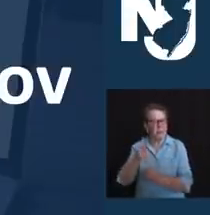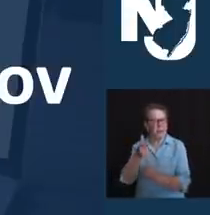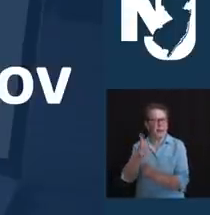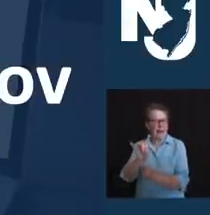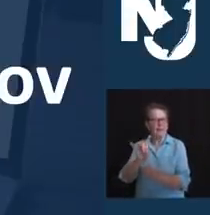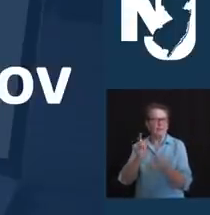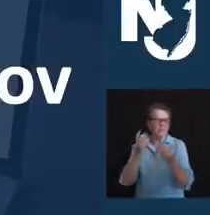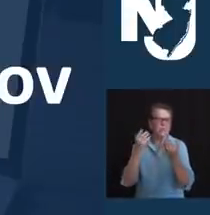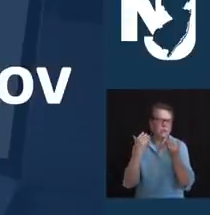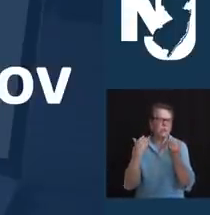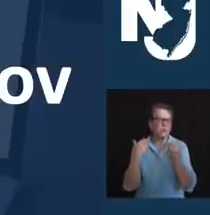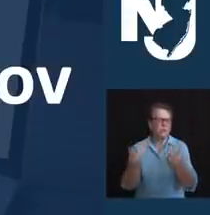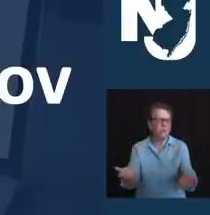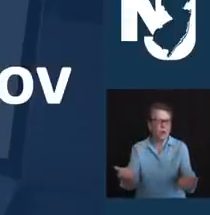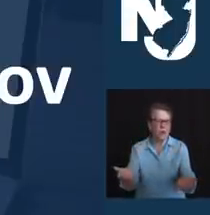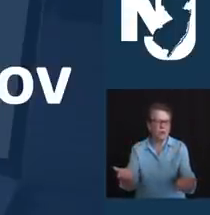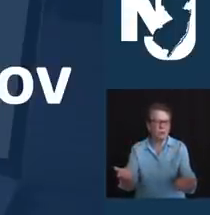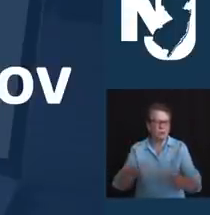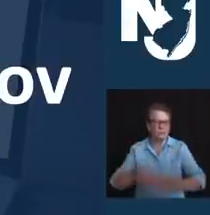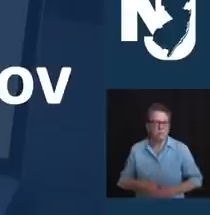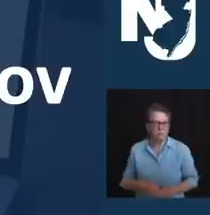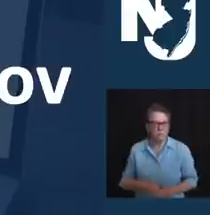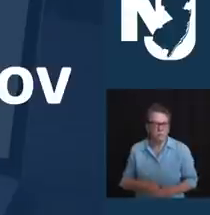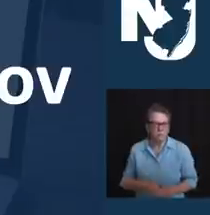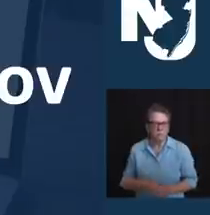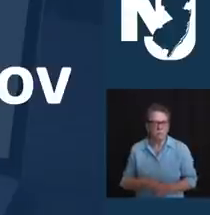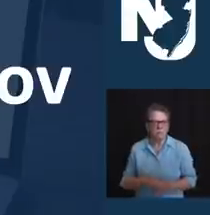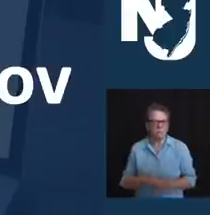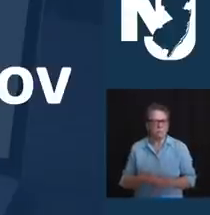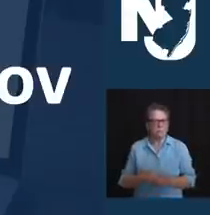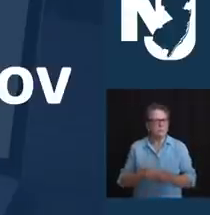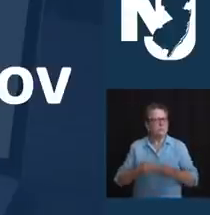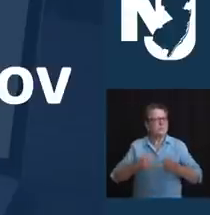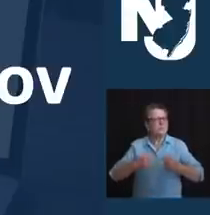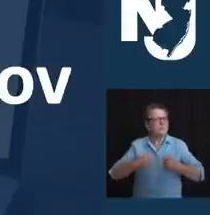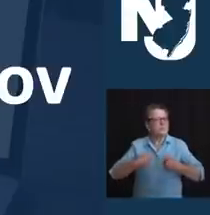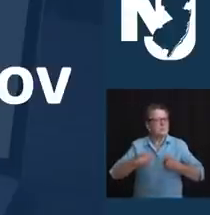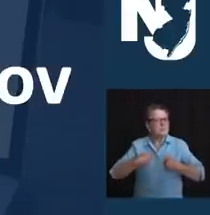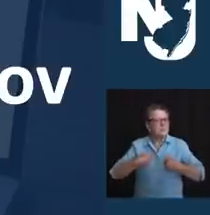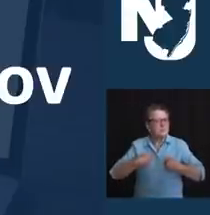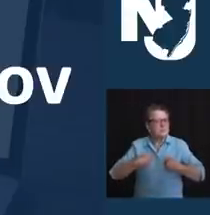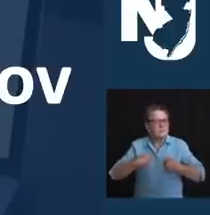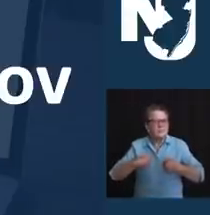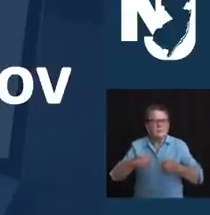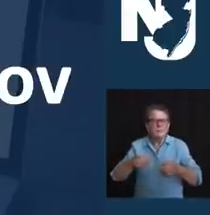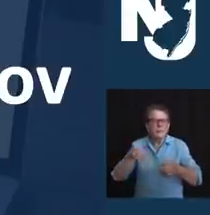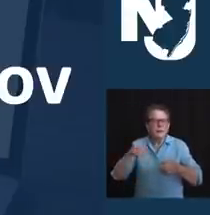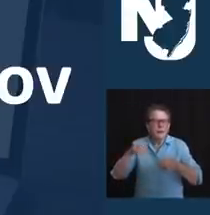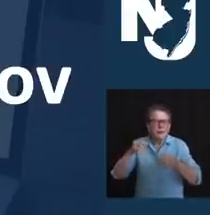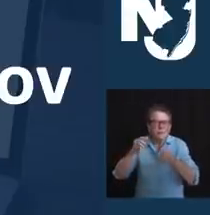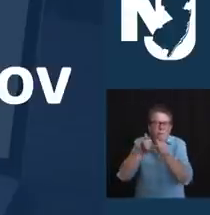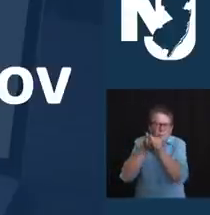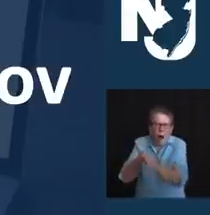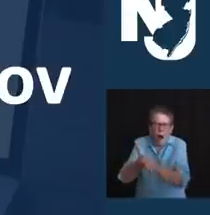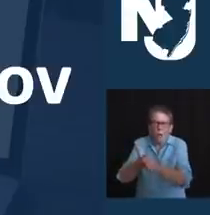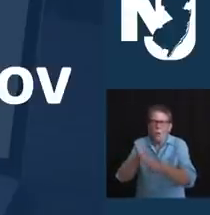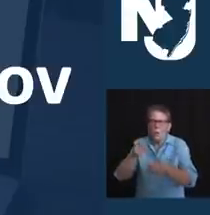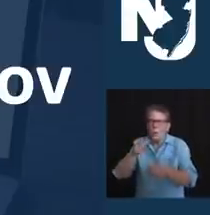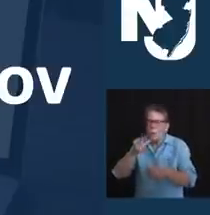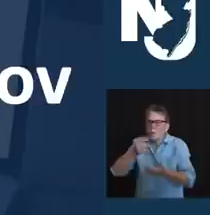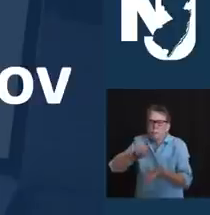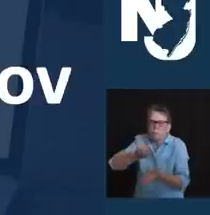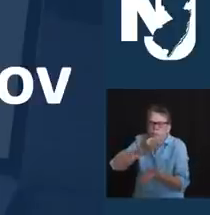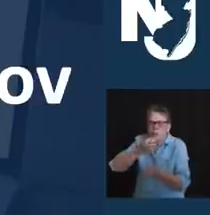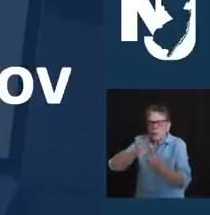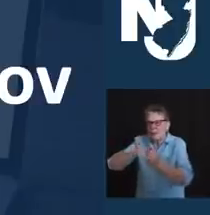regret listening to a host of medical and scientific experts, including Dr. Tony Fauci, who spoke of a need to be more cautious to prevent